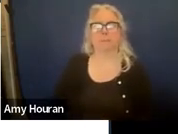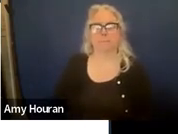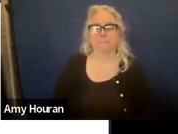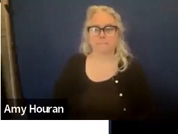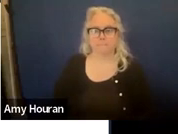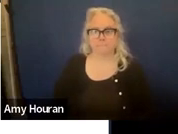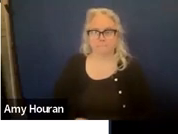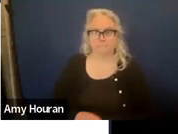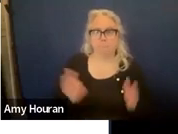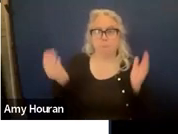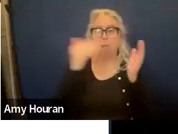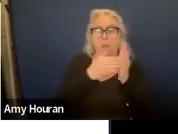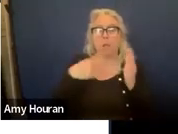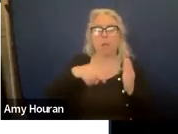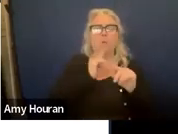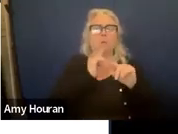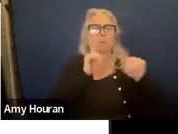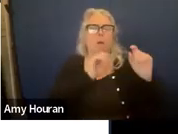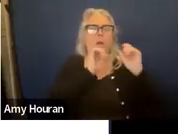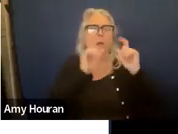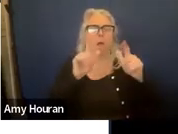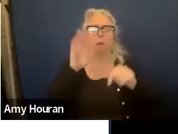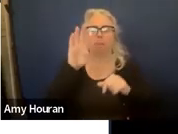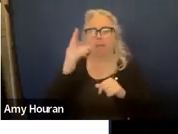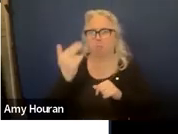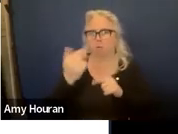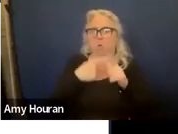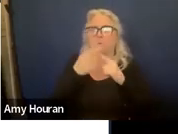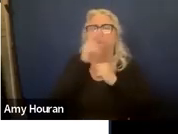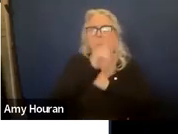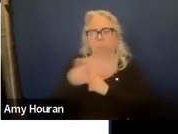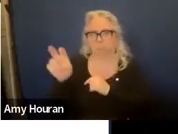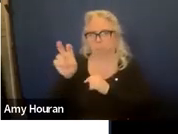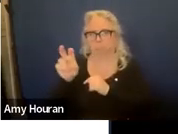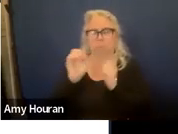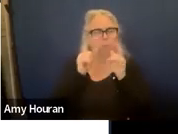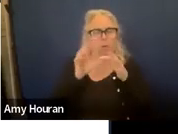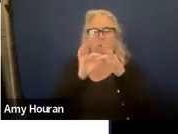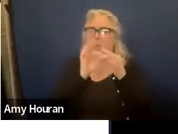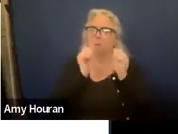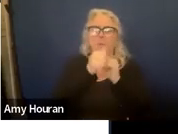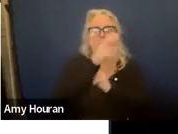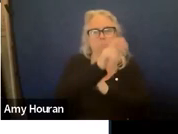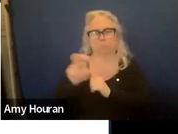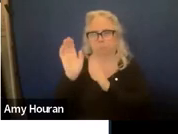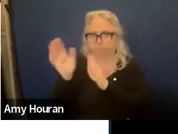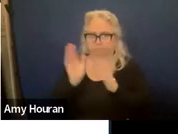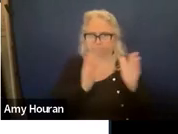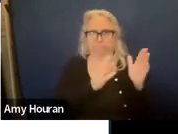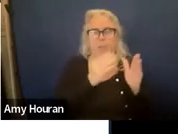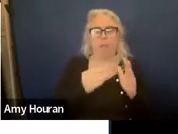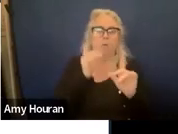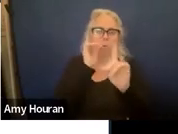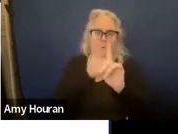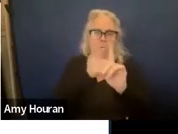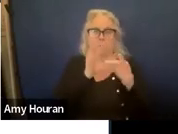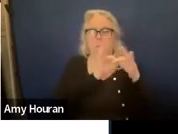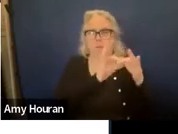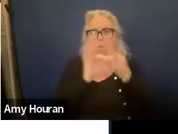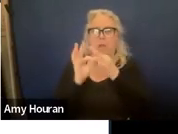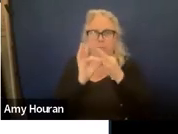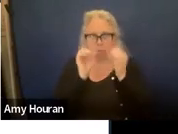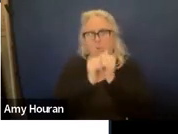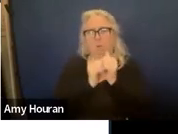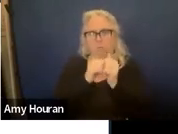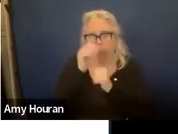So again, we report all of that B13 or that transition. It's all about the transition plan and transition goals, that whole piece of